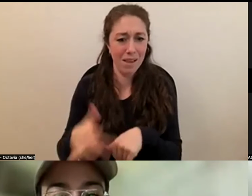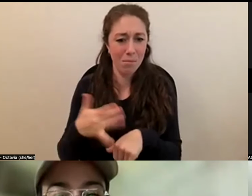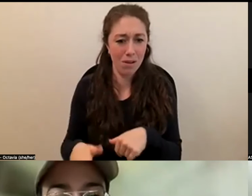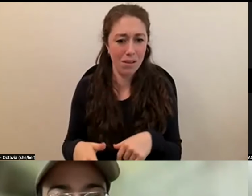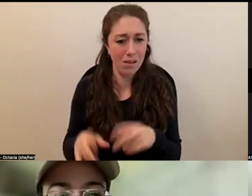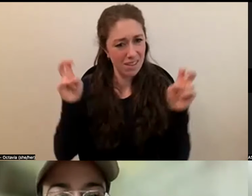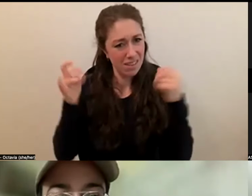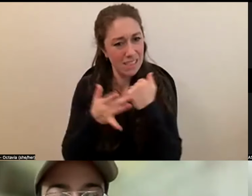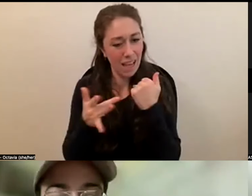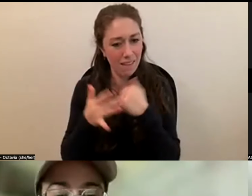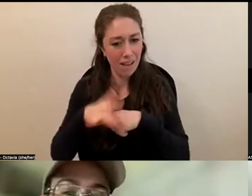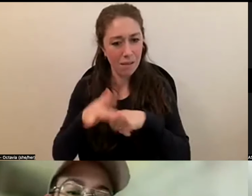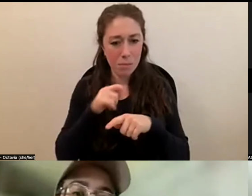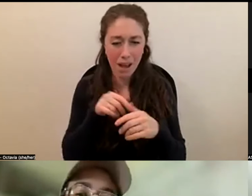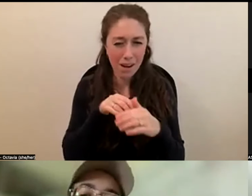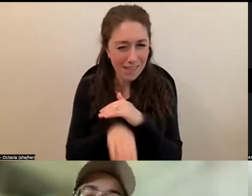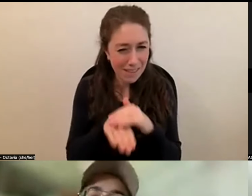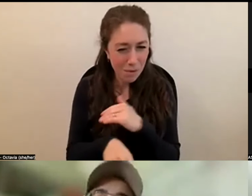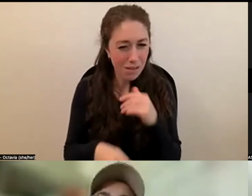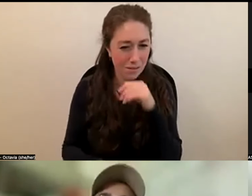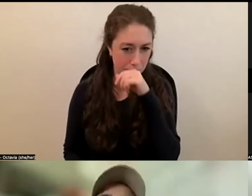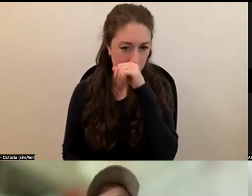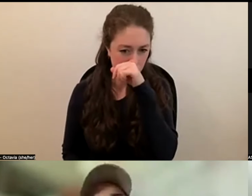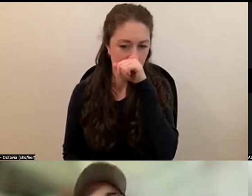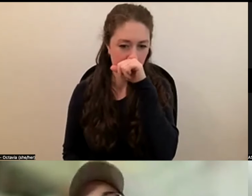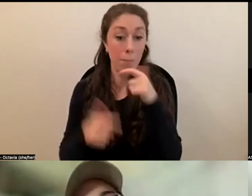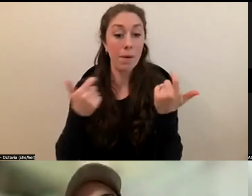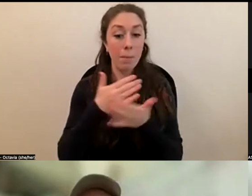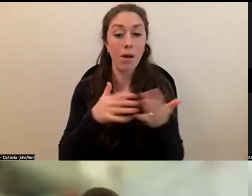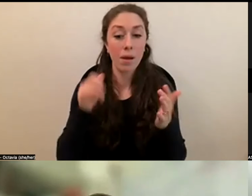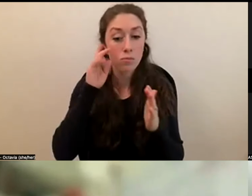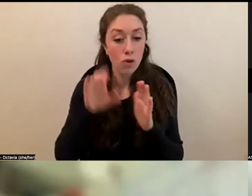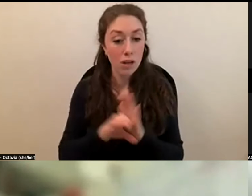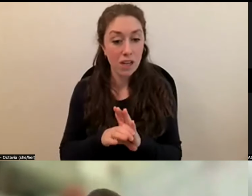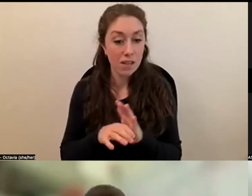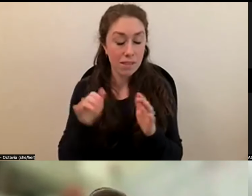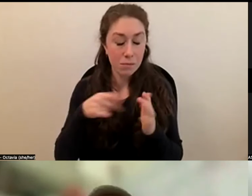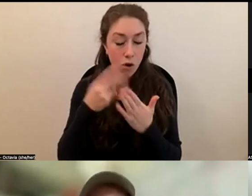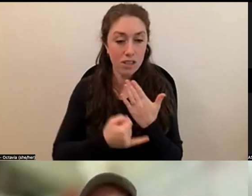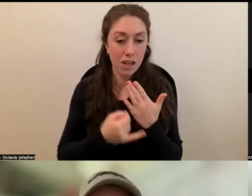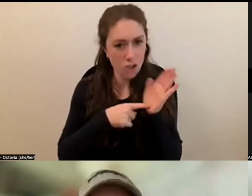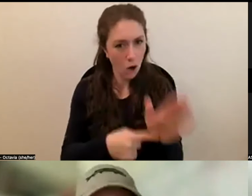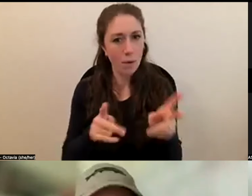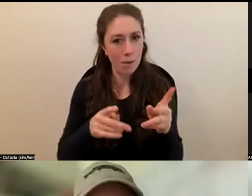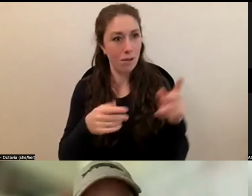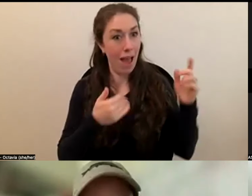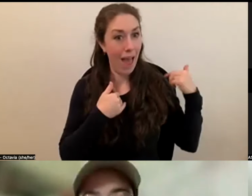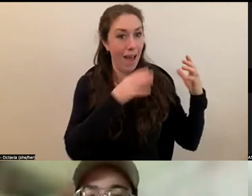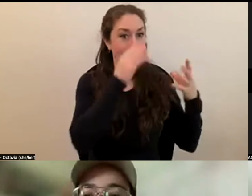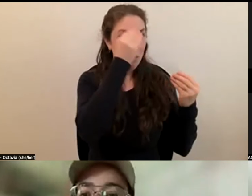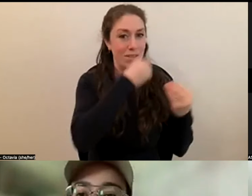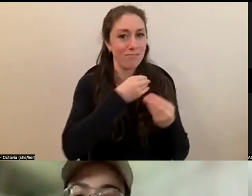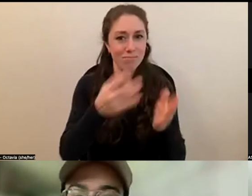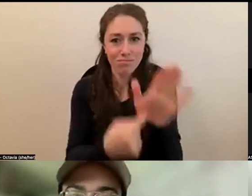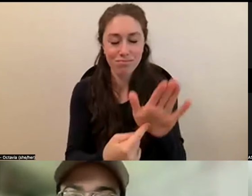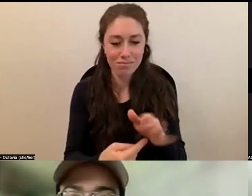technically available, but it wasn't accessible. So a big part of this project has been showing people back to themselves. We took this idea that Hubert had,